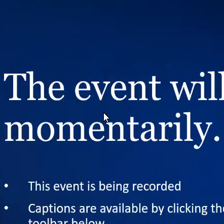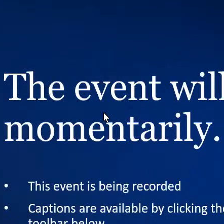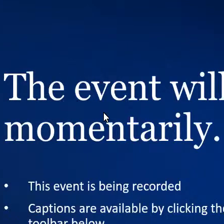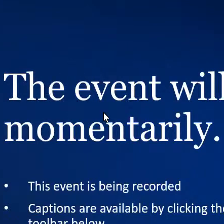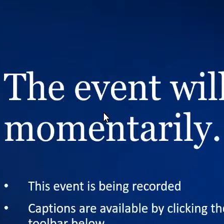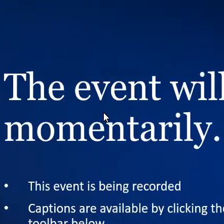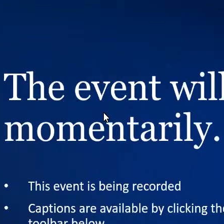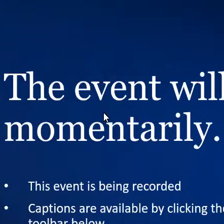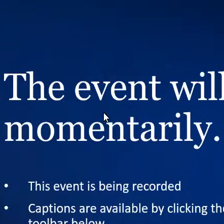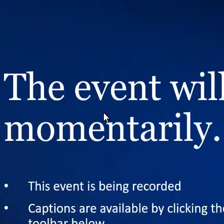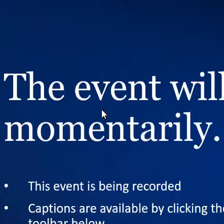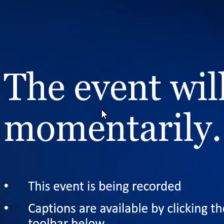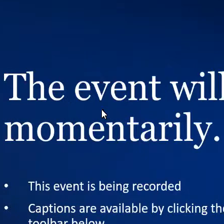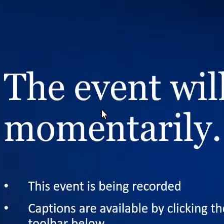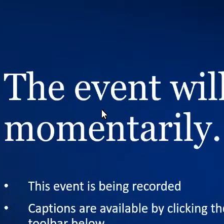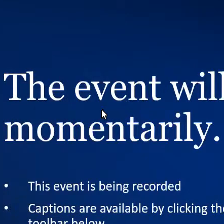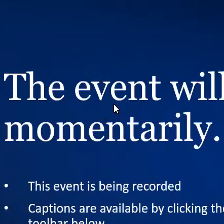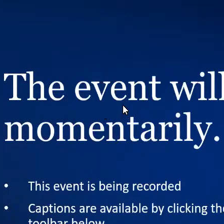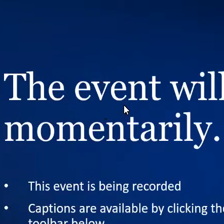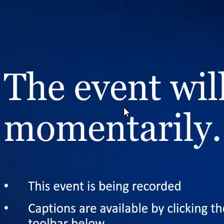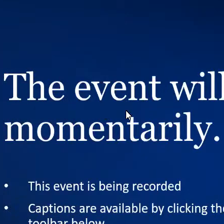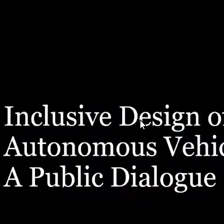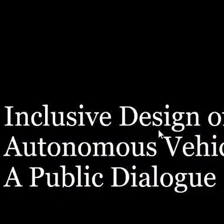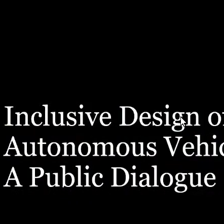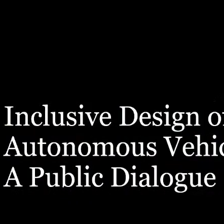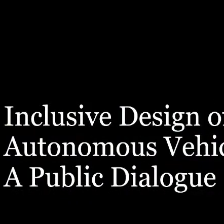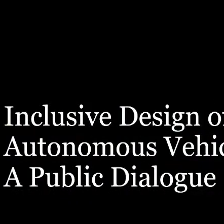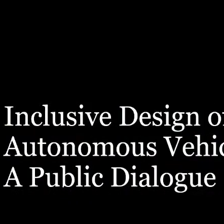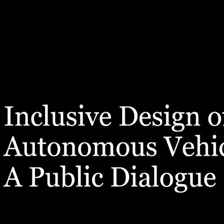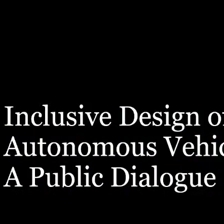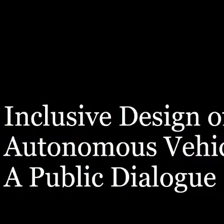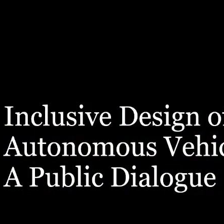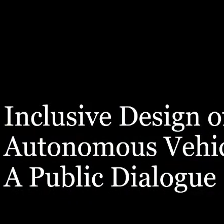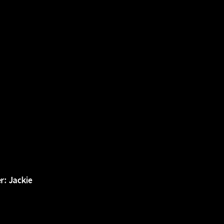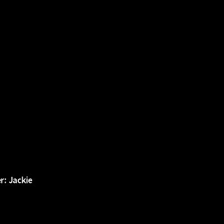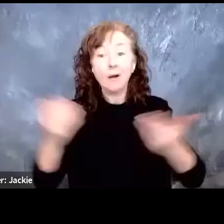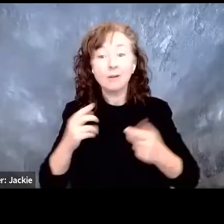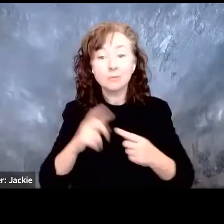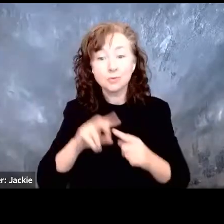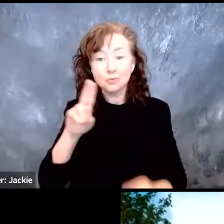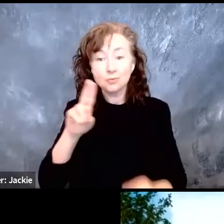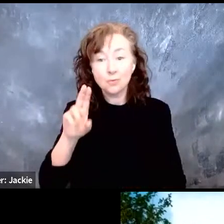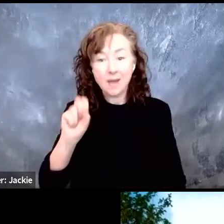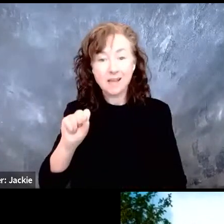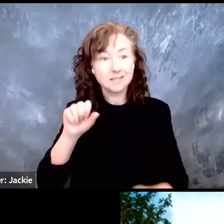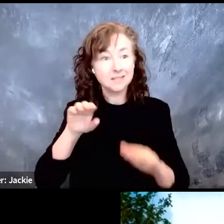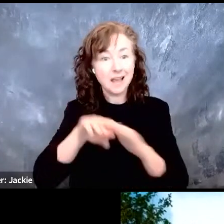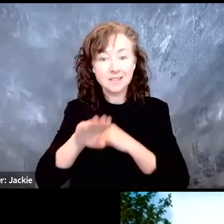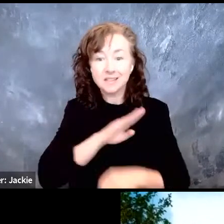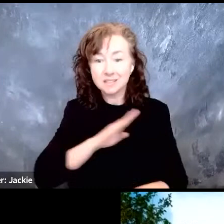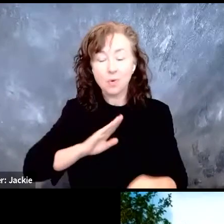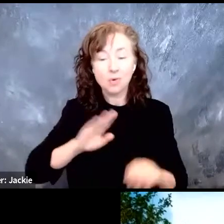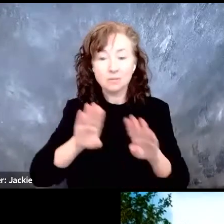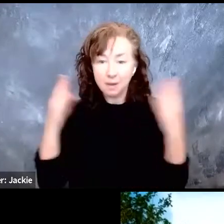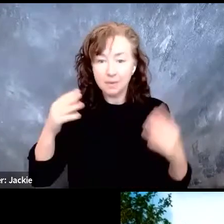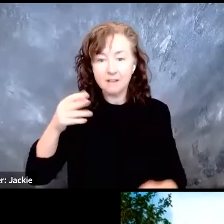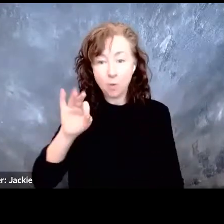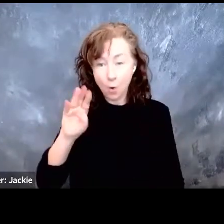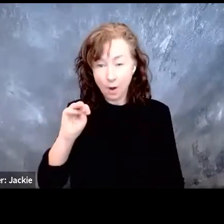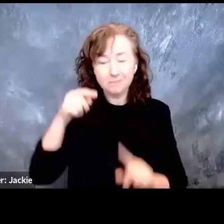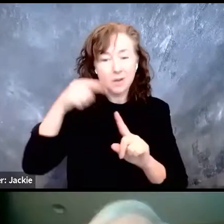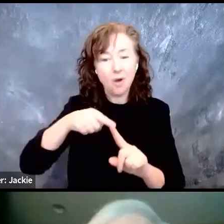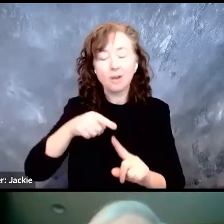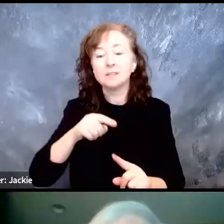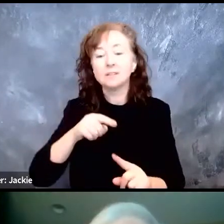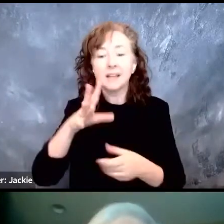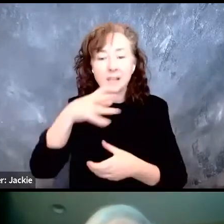Thank you, Rosemarie. And welcome to the United States Access Board's Public Forum on Inclusive Design